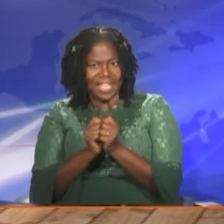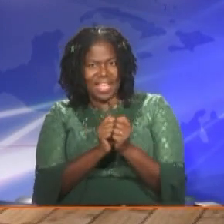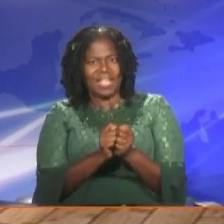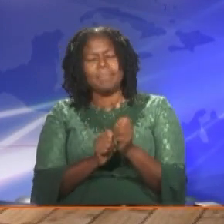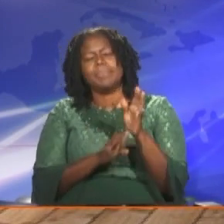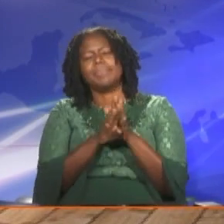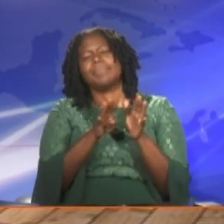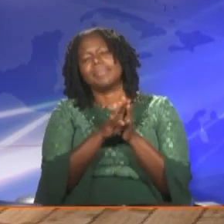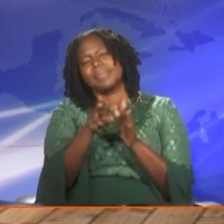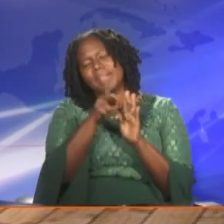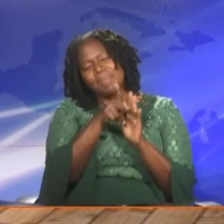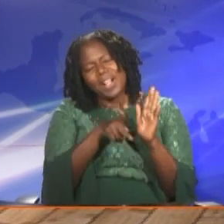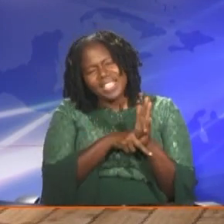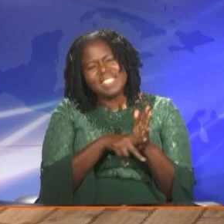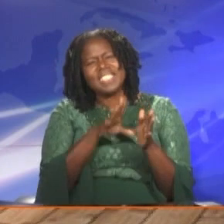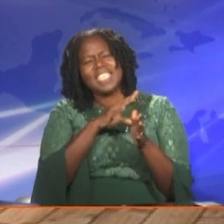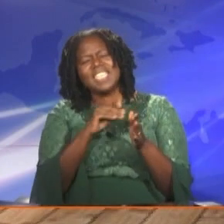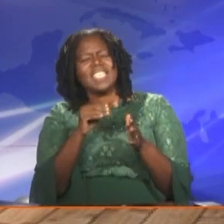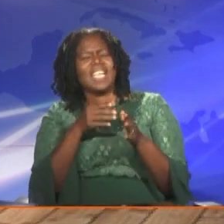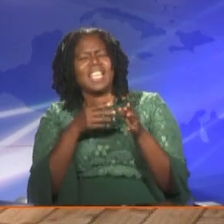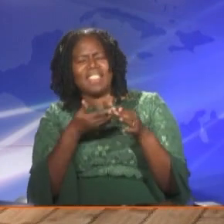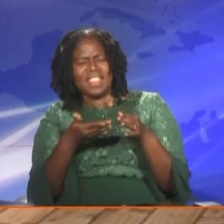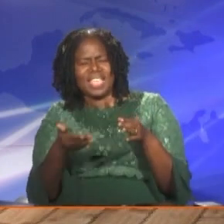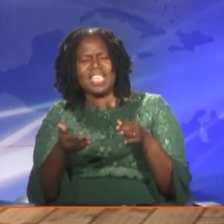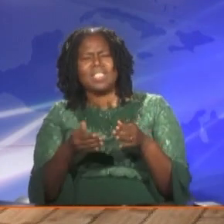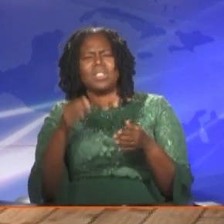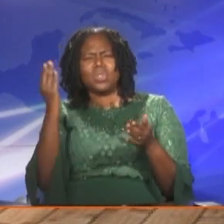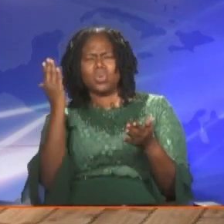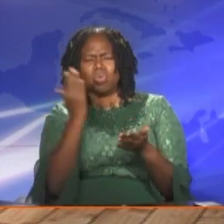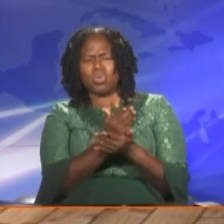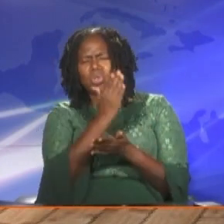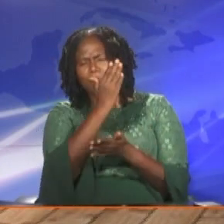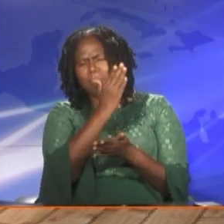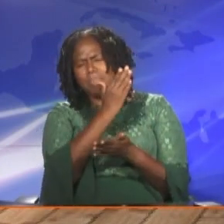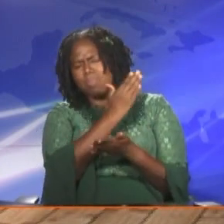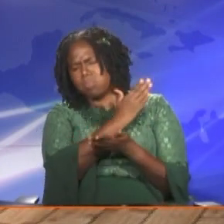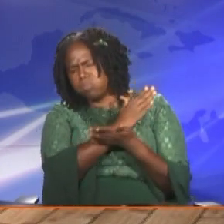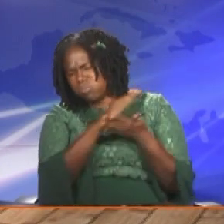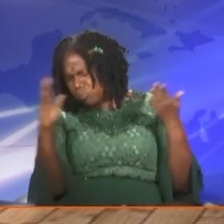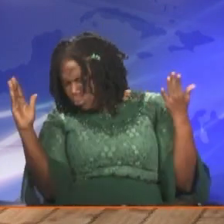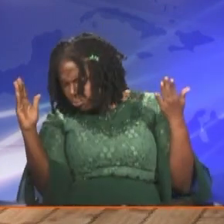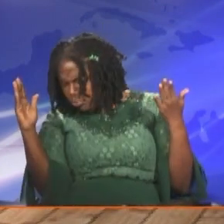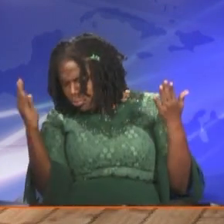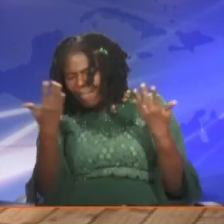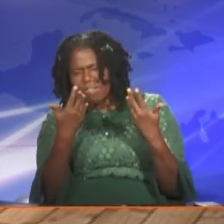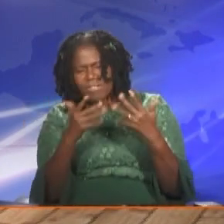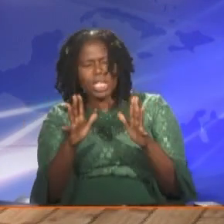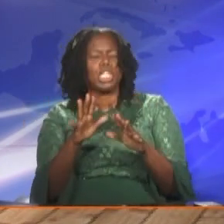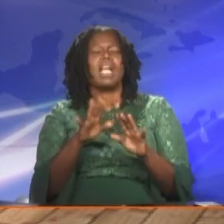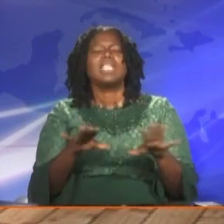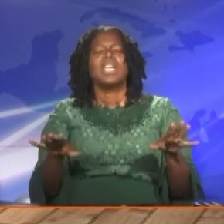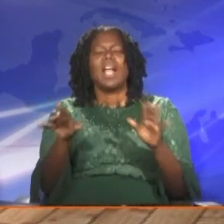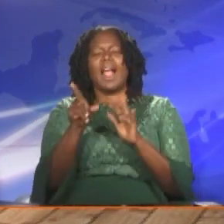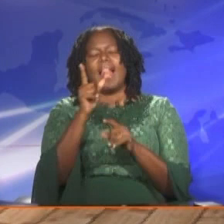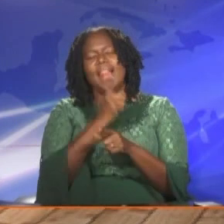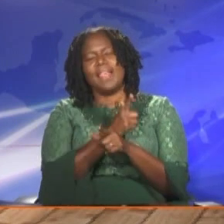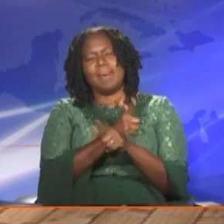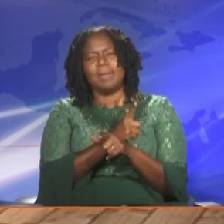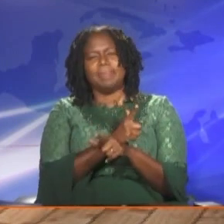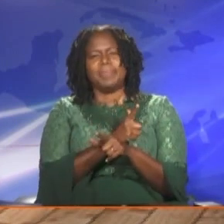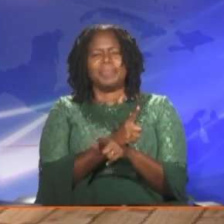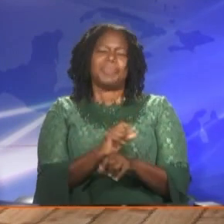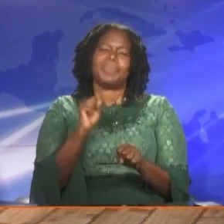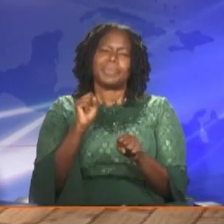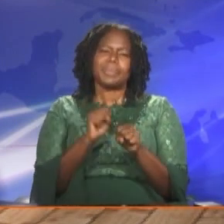and activities to prevent and eliminate child labor. So the committee has been divided into